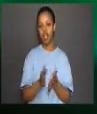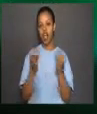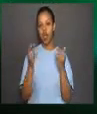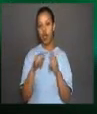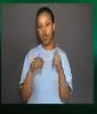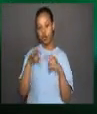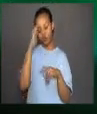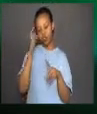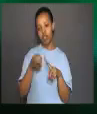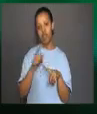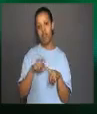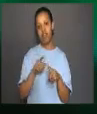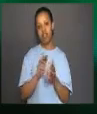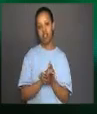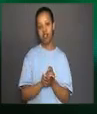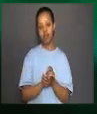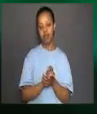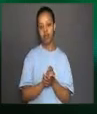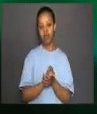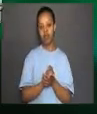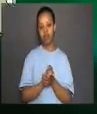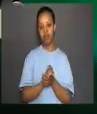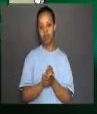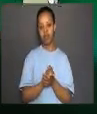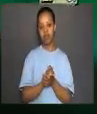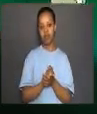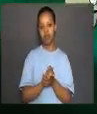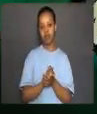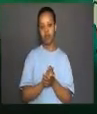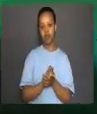Let's get back to our lesson.